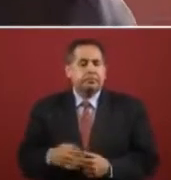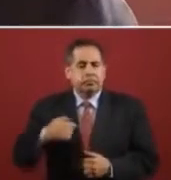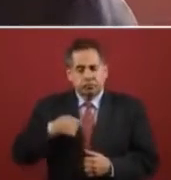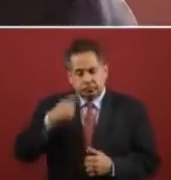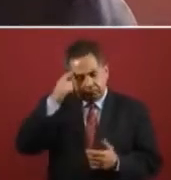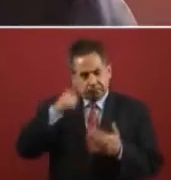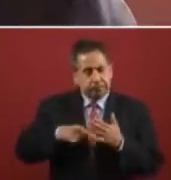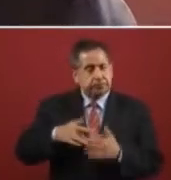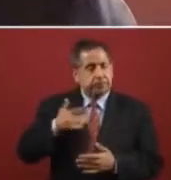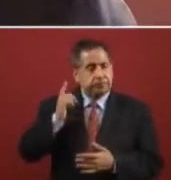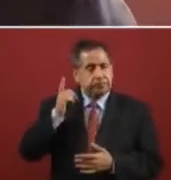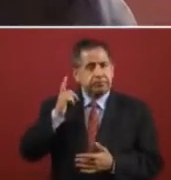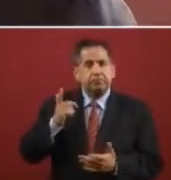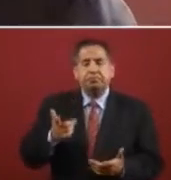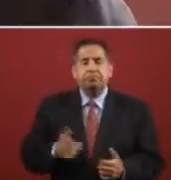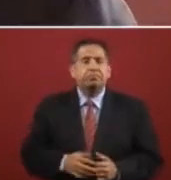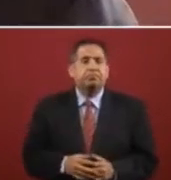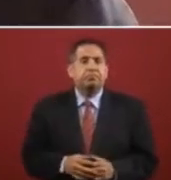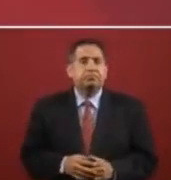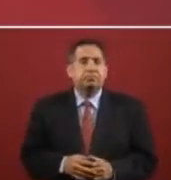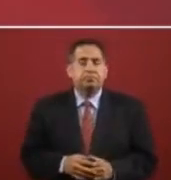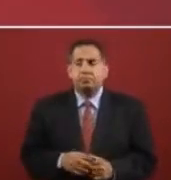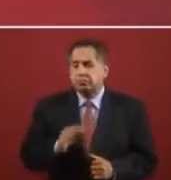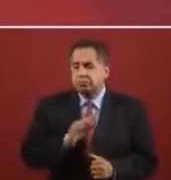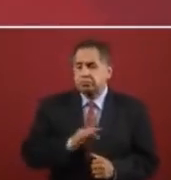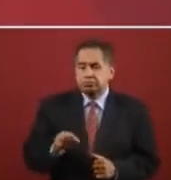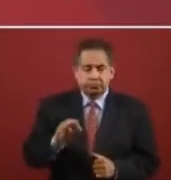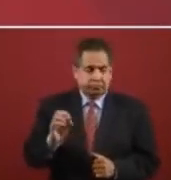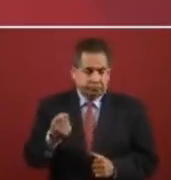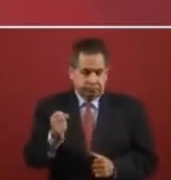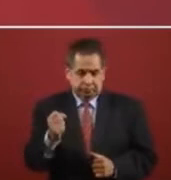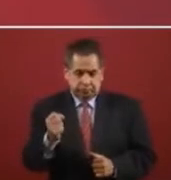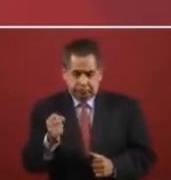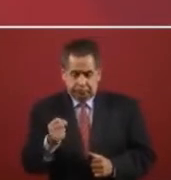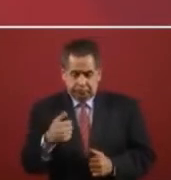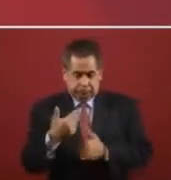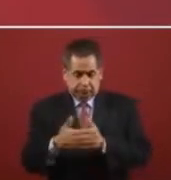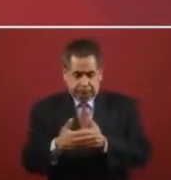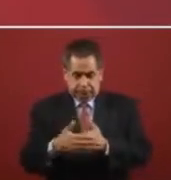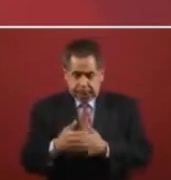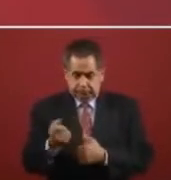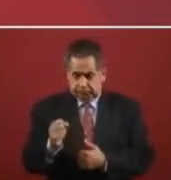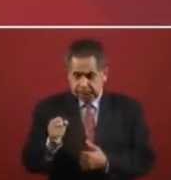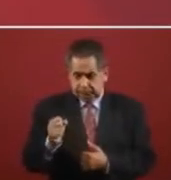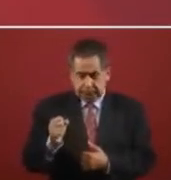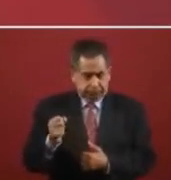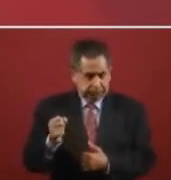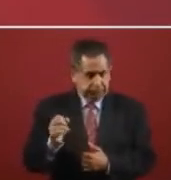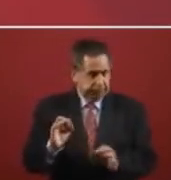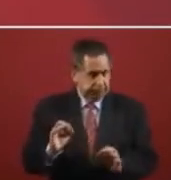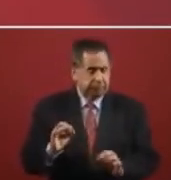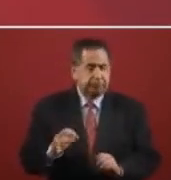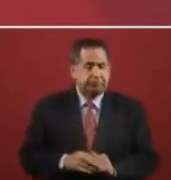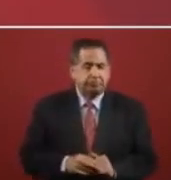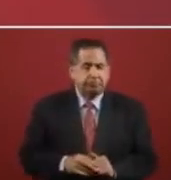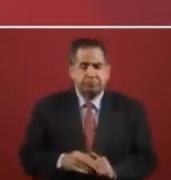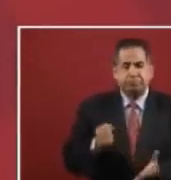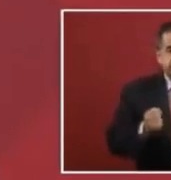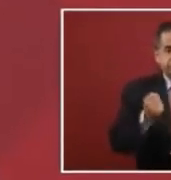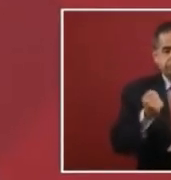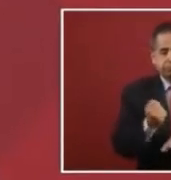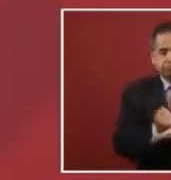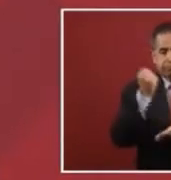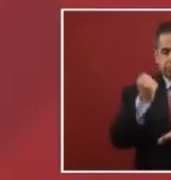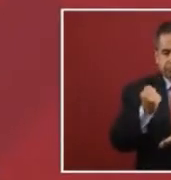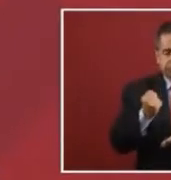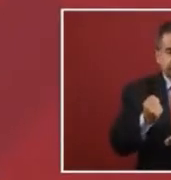I'm hopeful that más tardar en septiembre, that the latest it'll be in September se apruebe, and